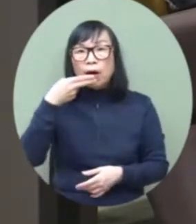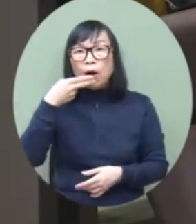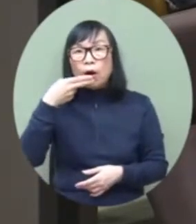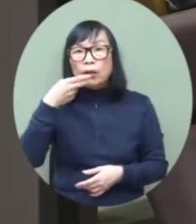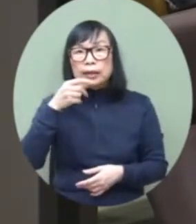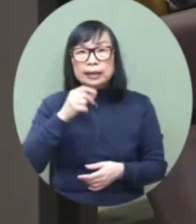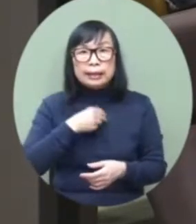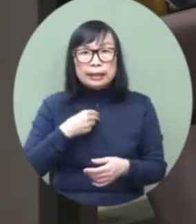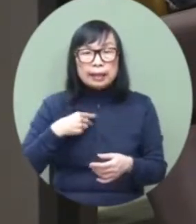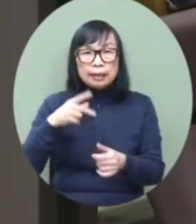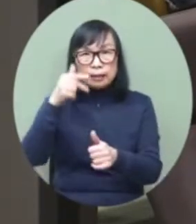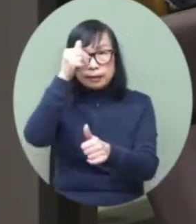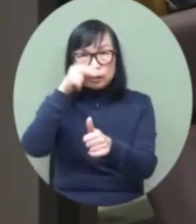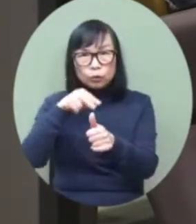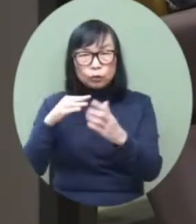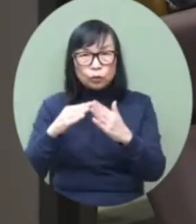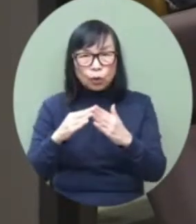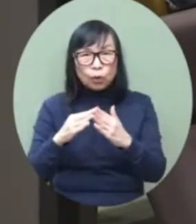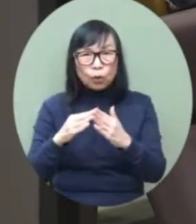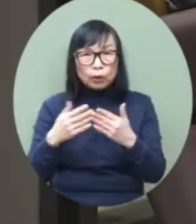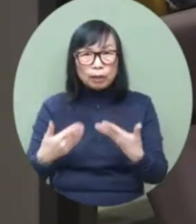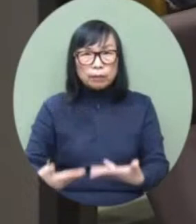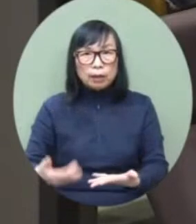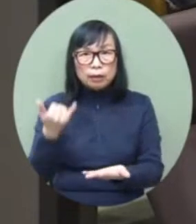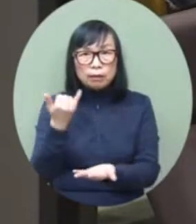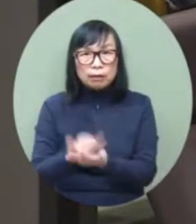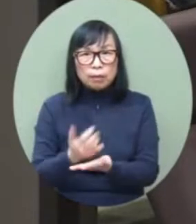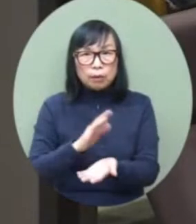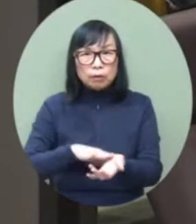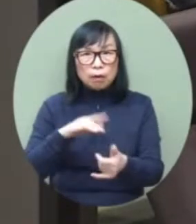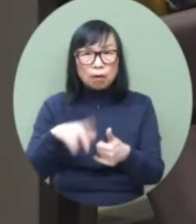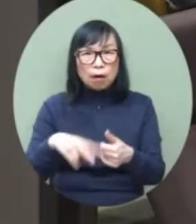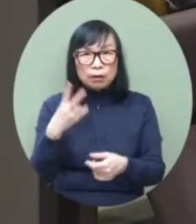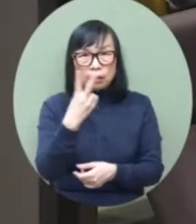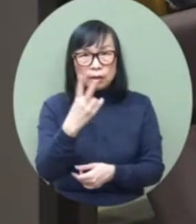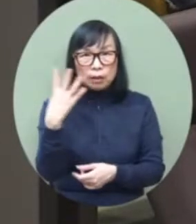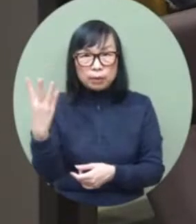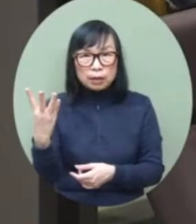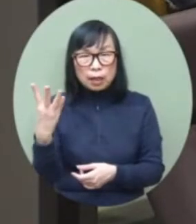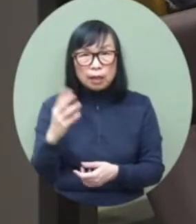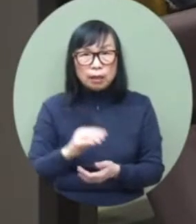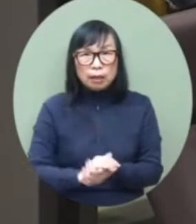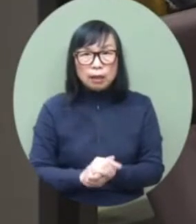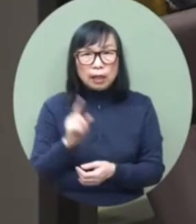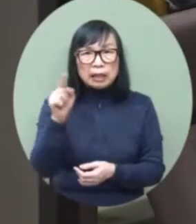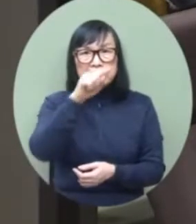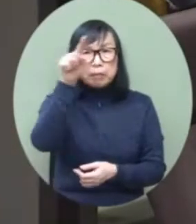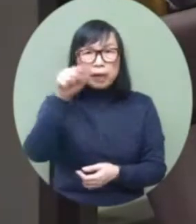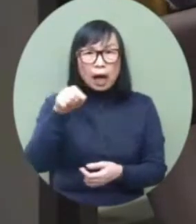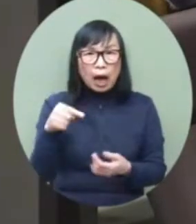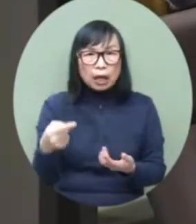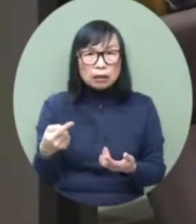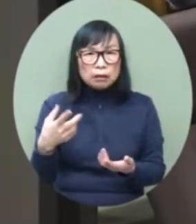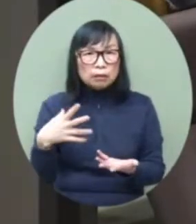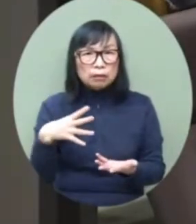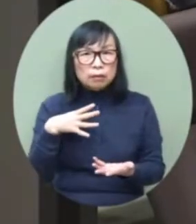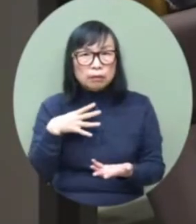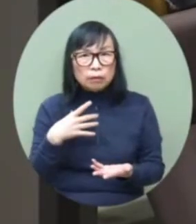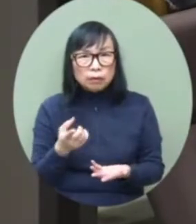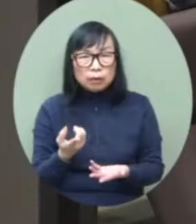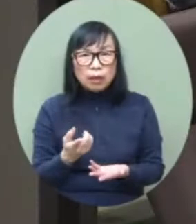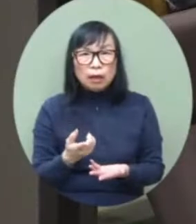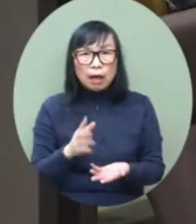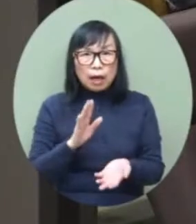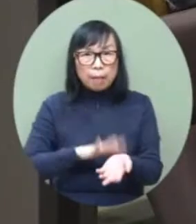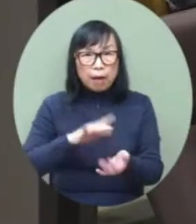exchanges. And just now we heard a question about mortality. So I want to ask, why do we have this scenario? Is it